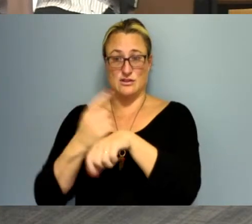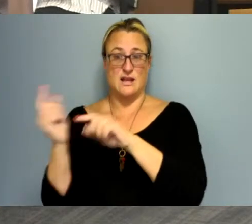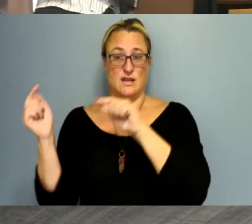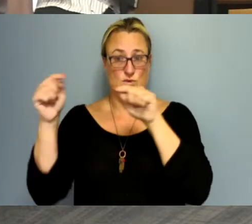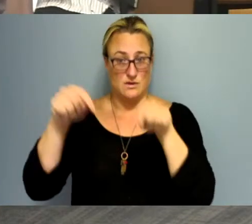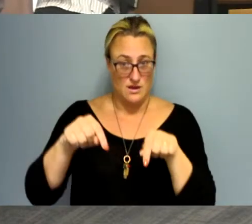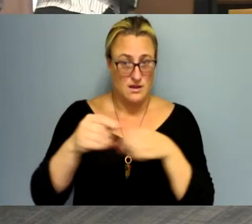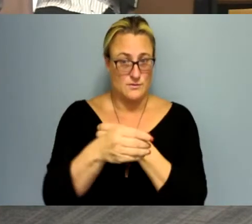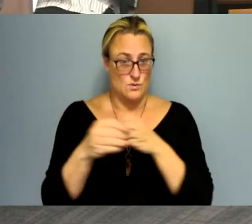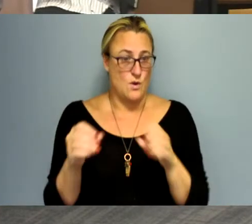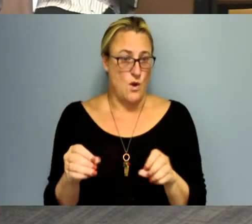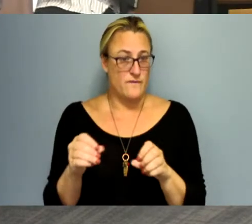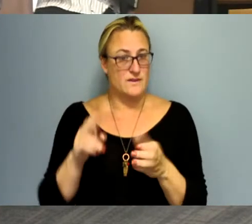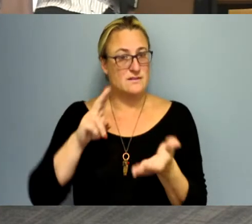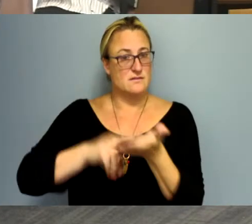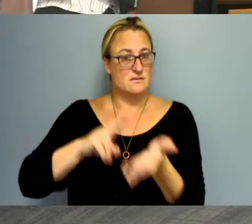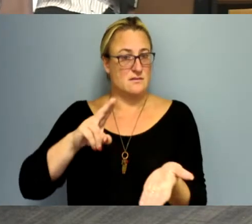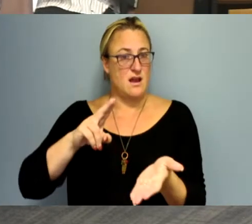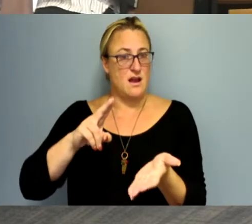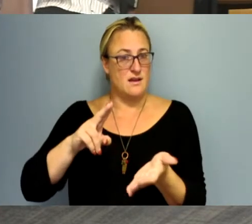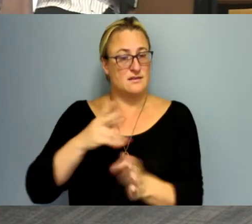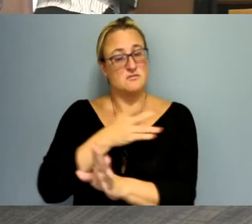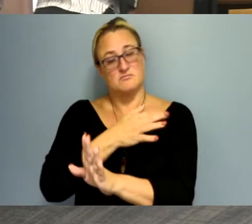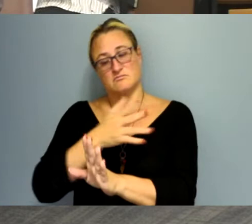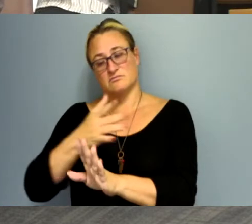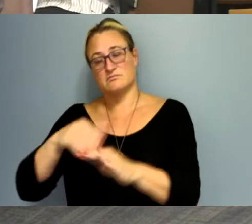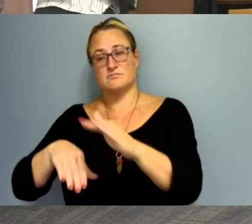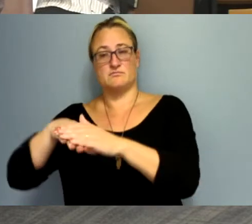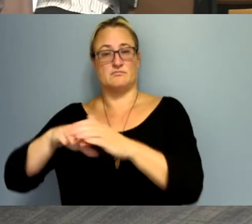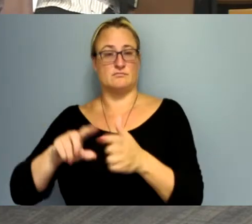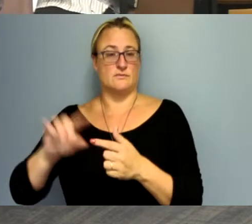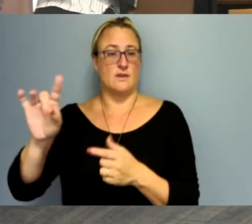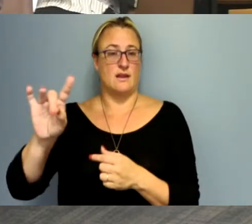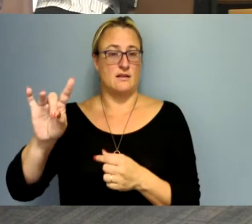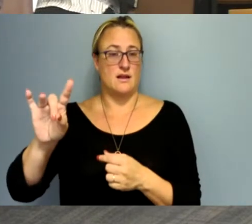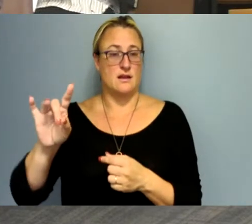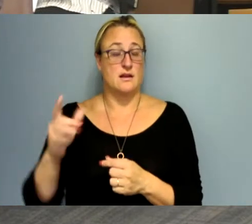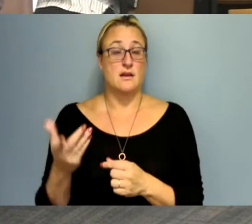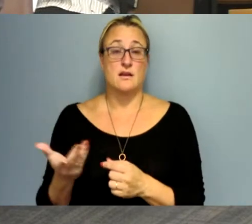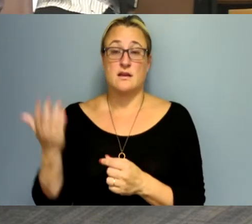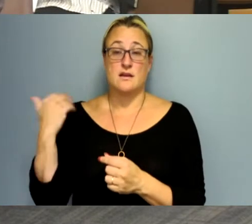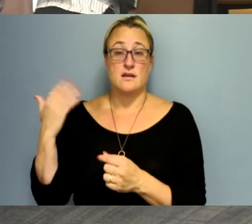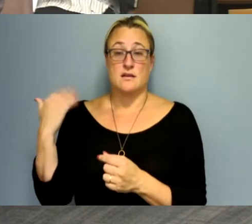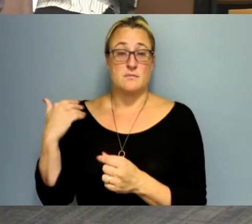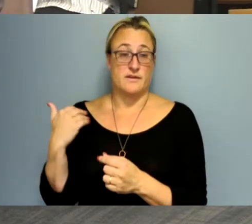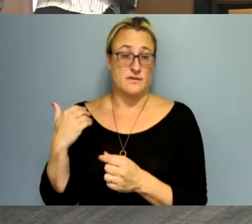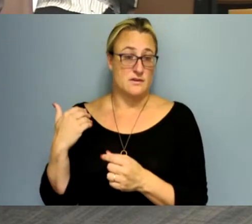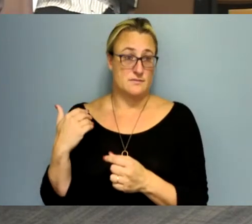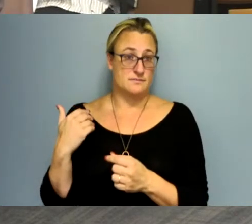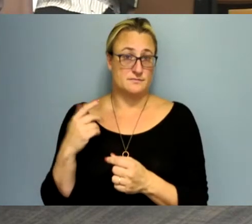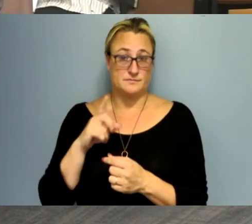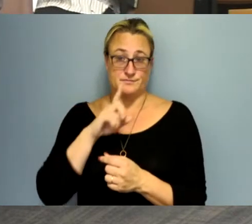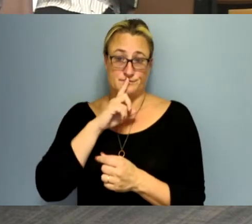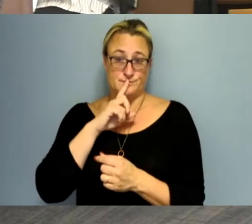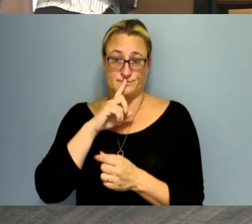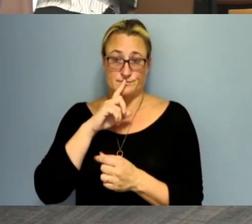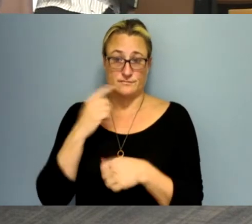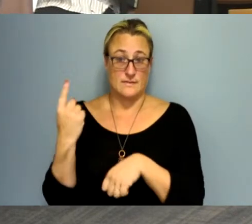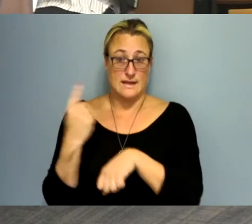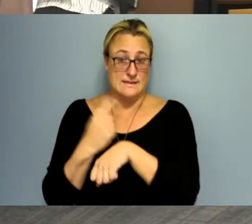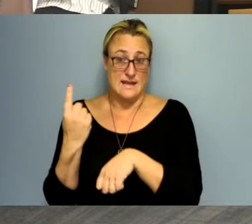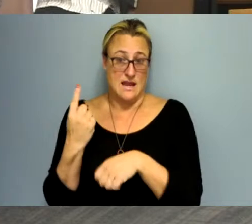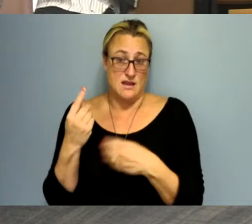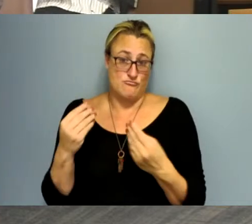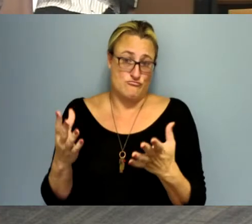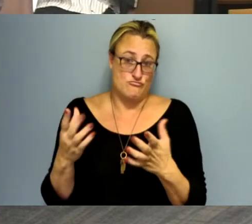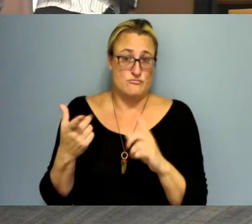sign the ballot. We previously were not doing any curing for dated because of previous